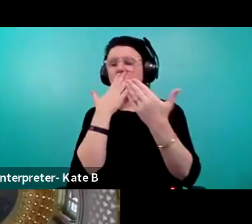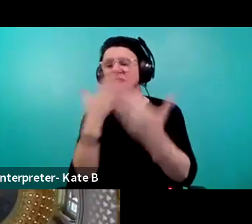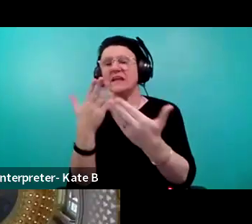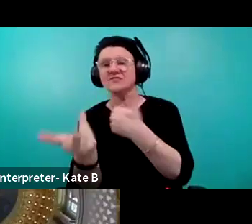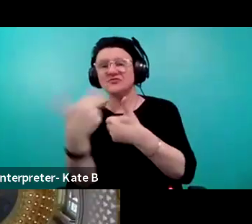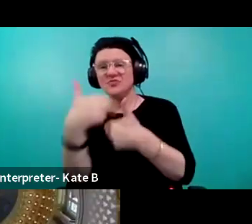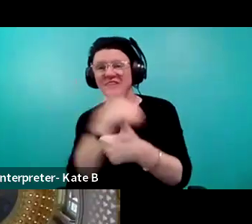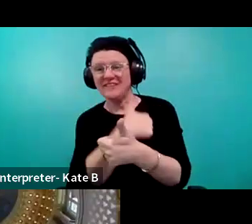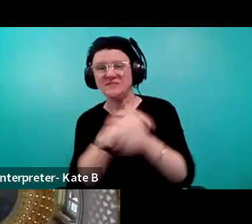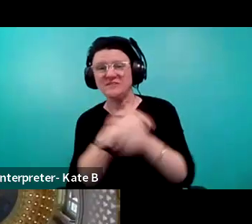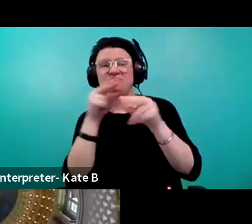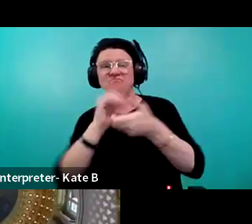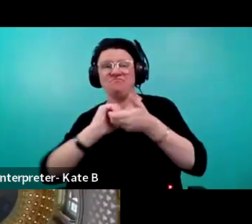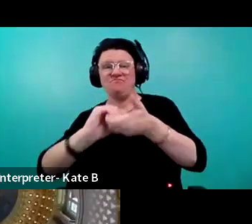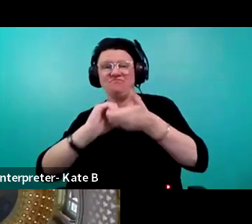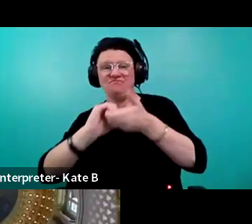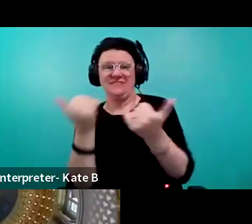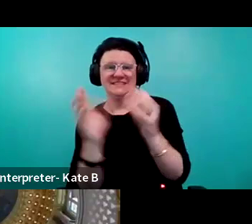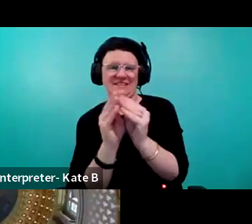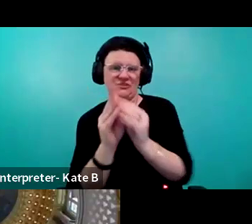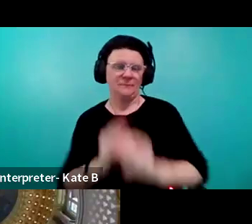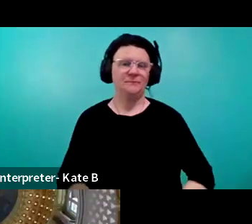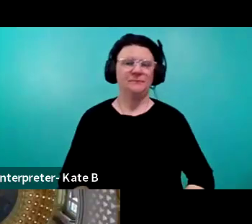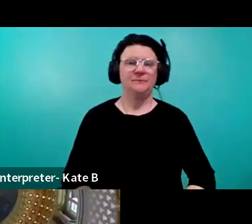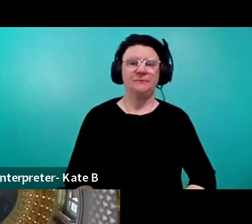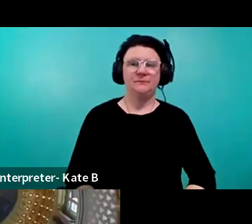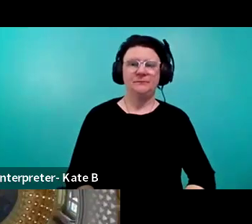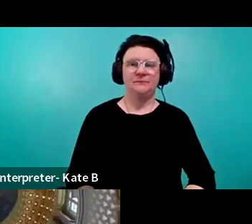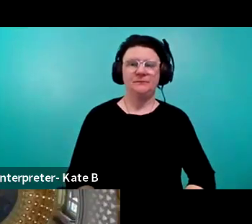and we look forward to working with you guys this session.